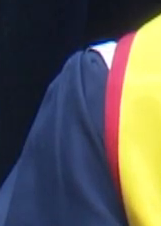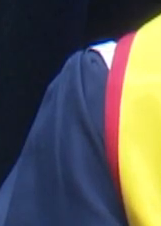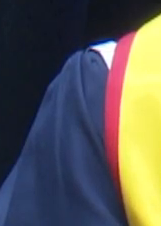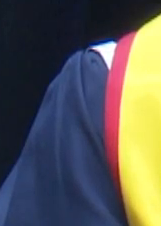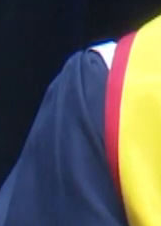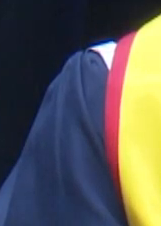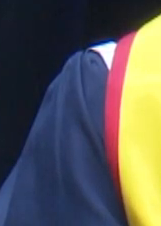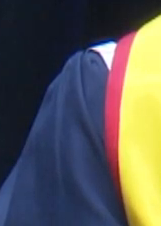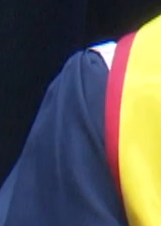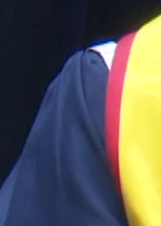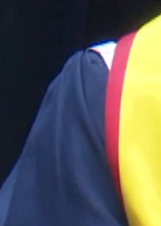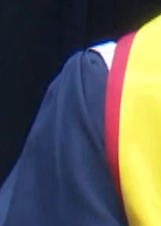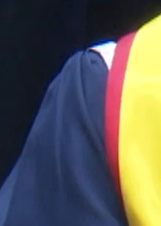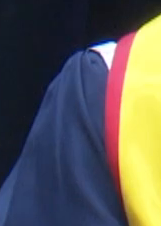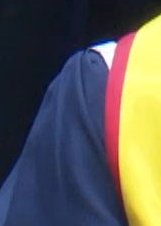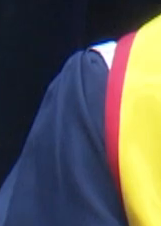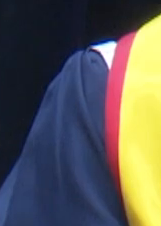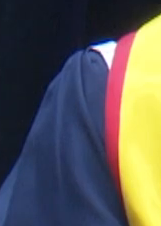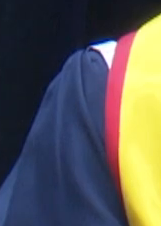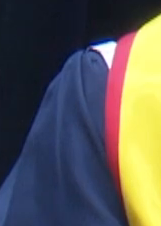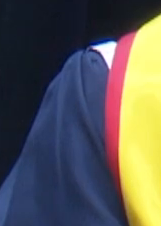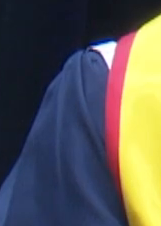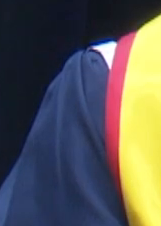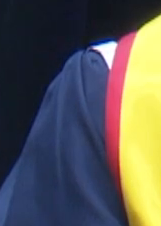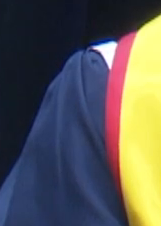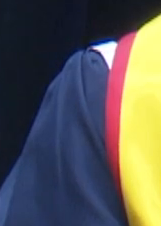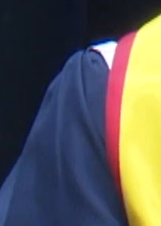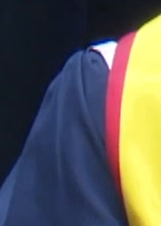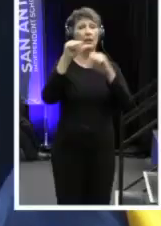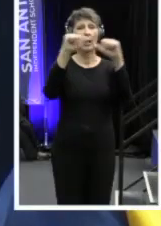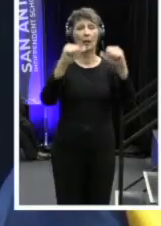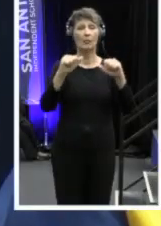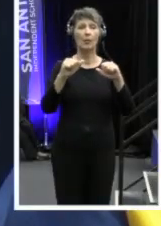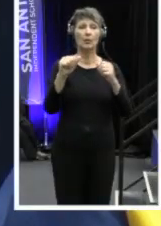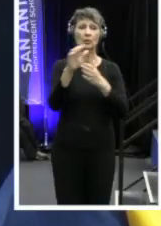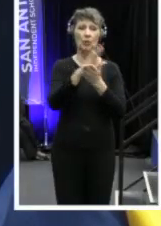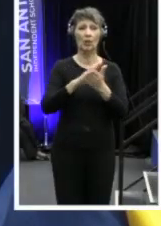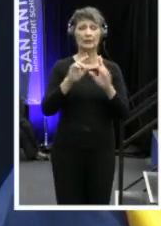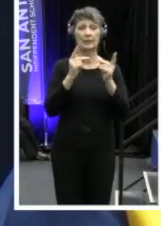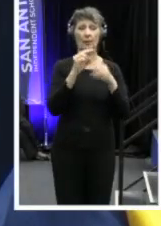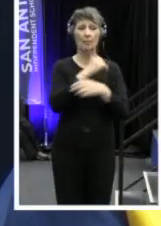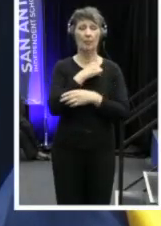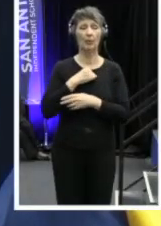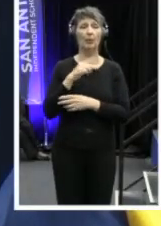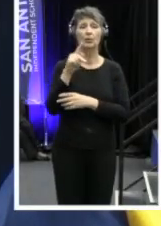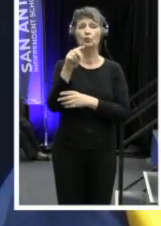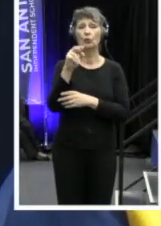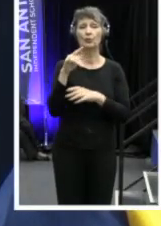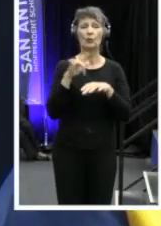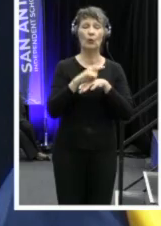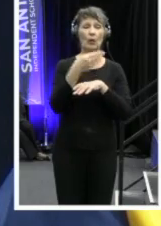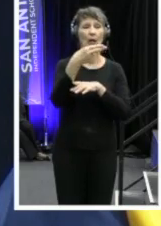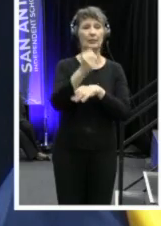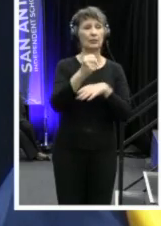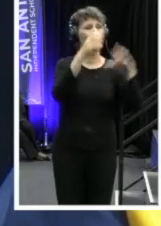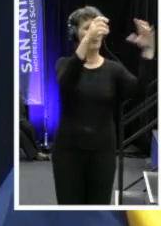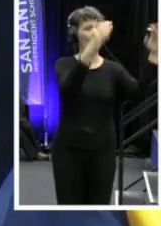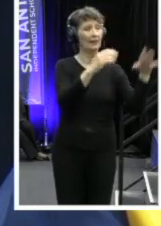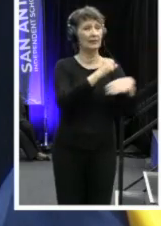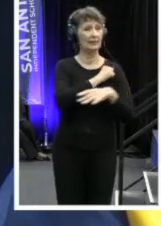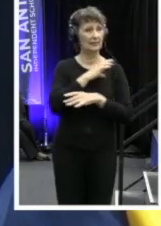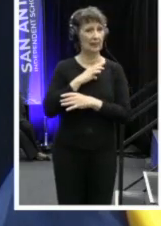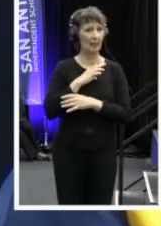Good afternoon, SAISD board members, Alamo College district members, Travis Early College High School faculty,